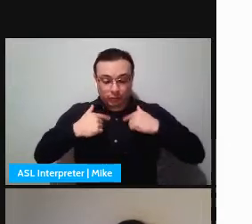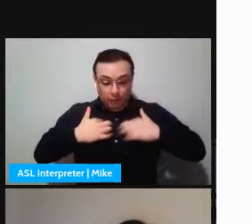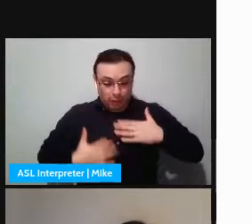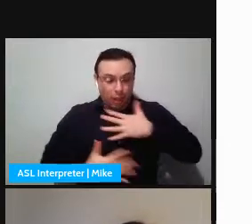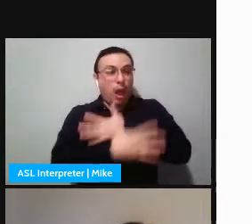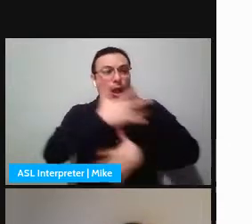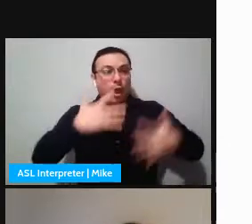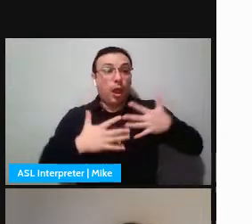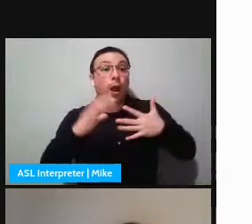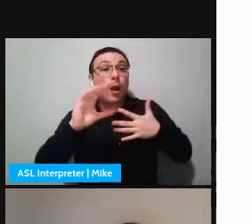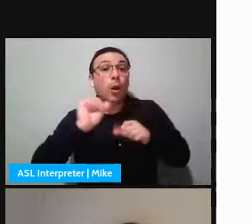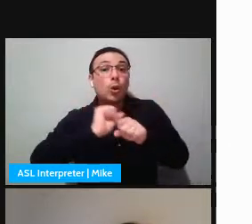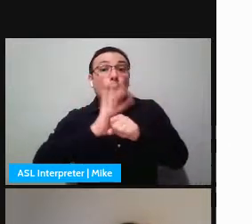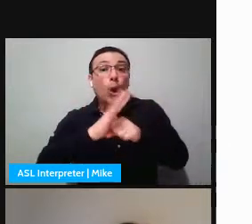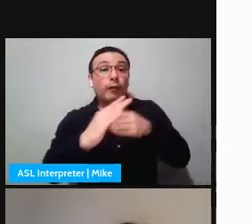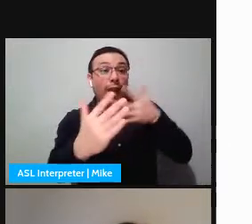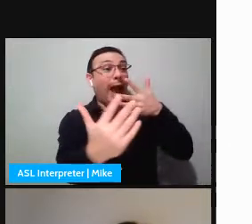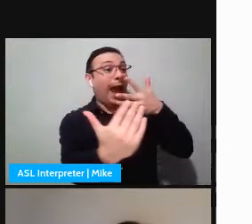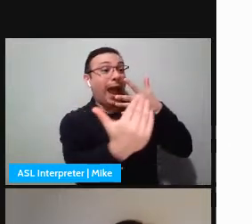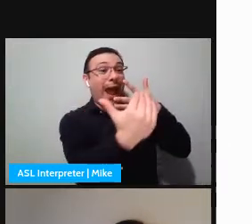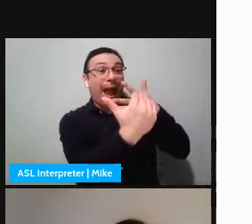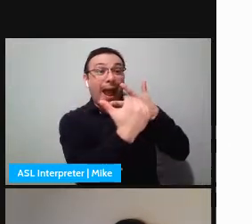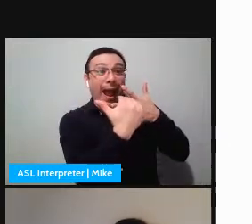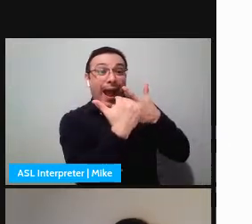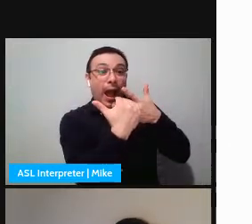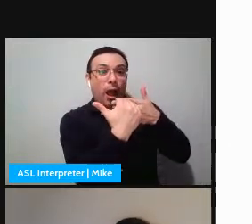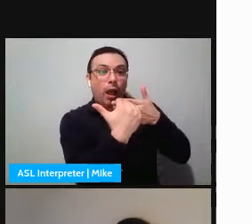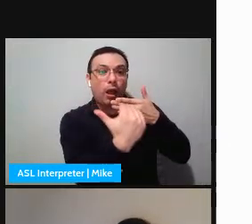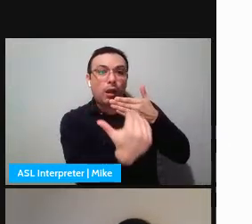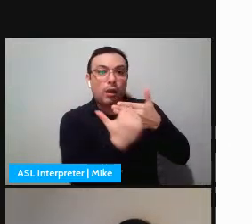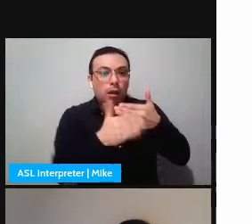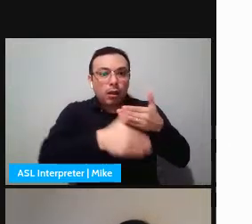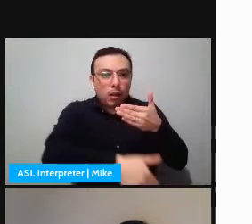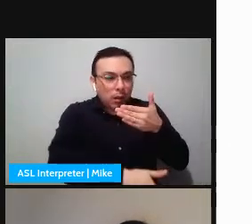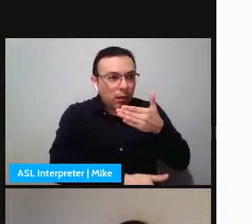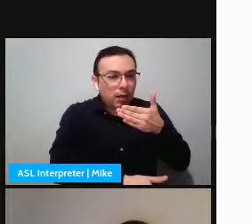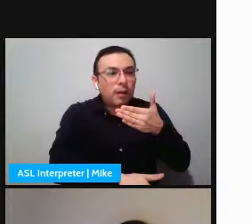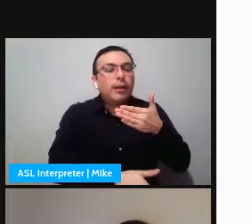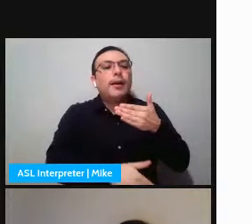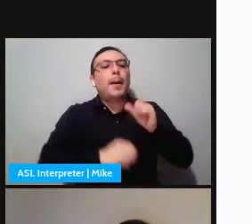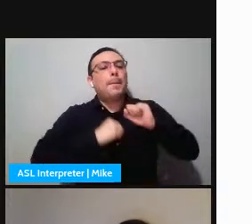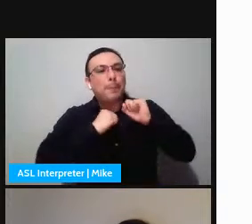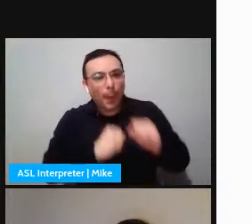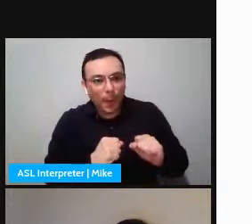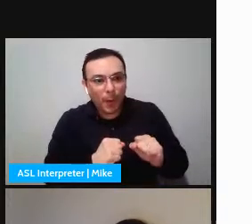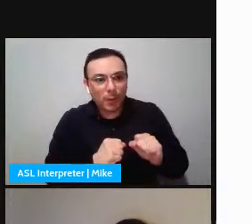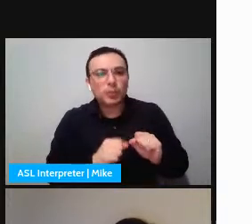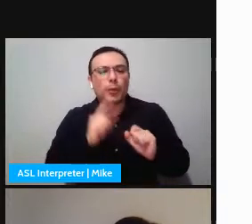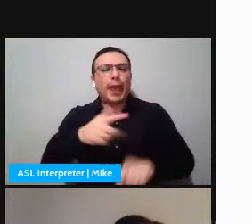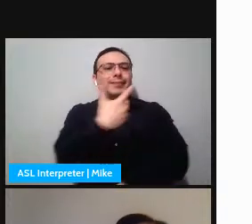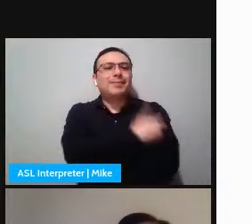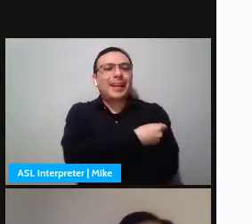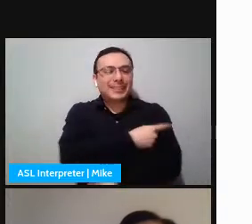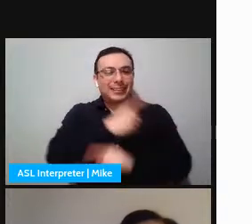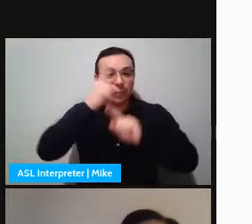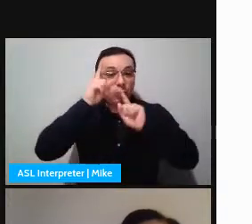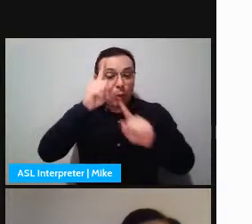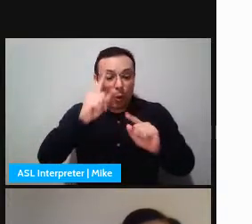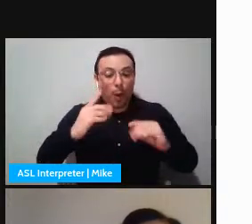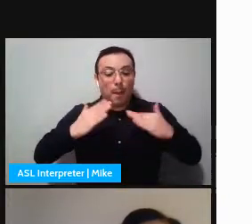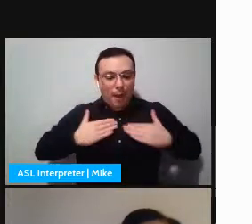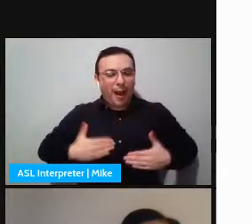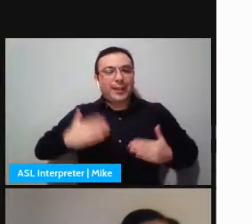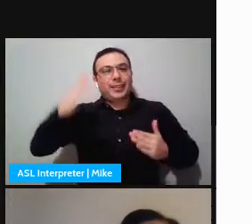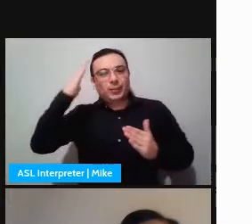any symptoms, but also protect against ever even having the infection. And so those are the overall goals of us